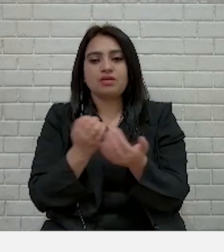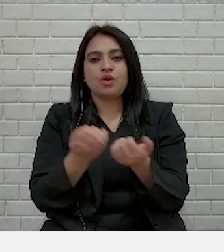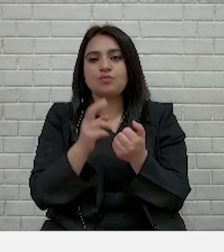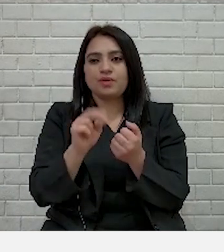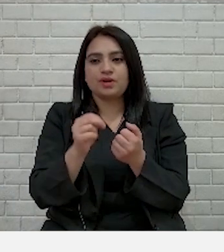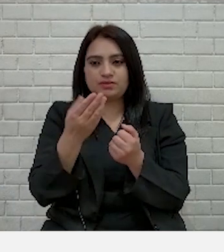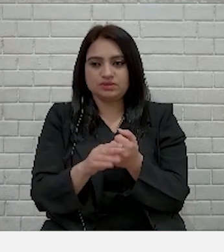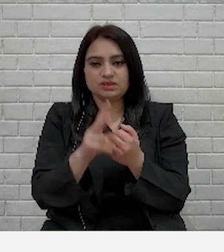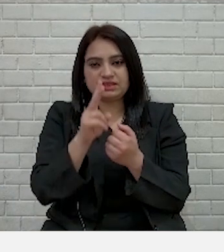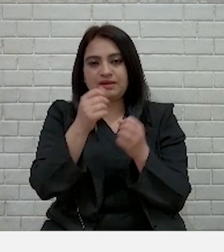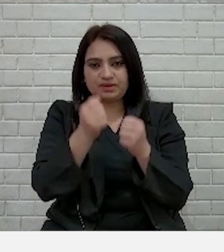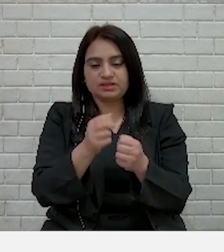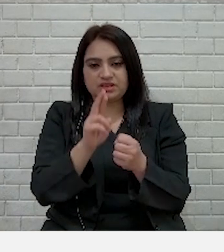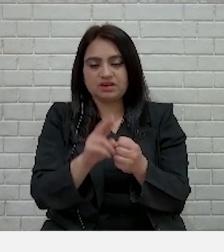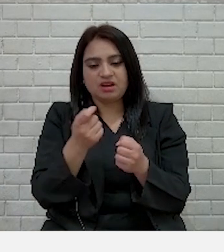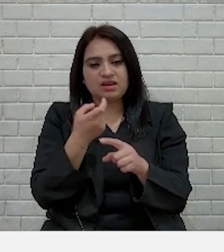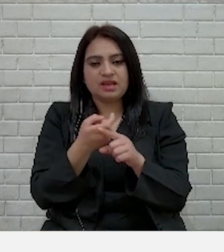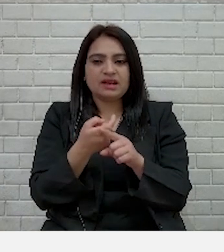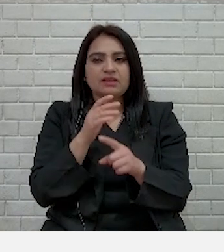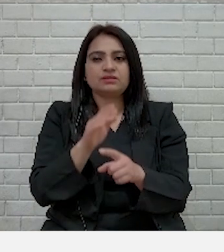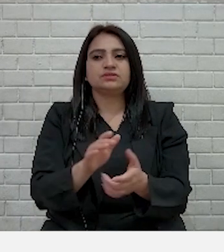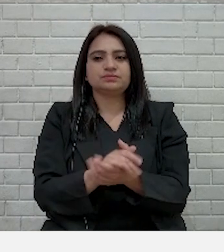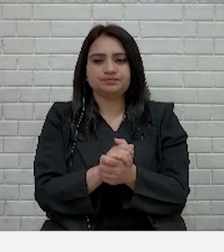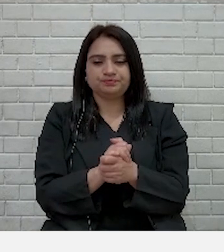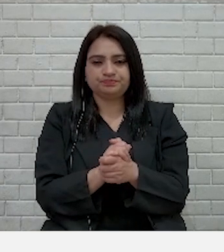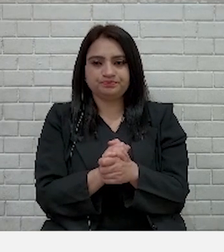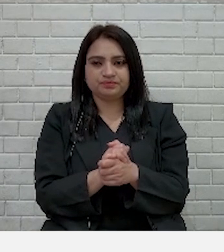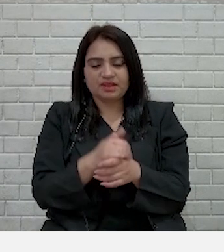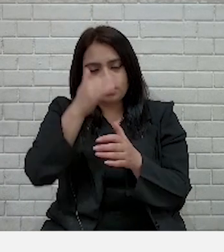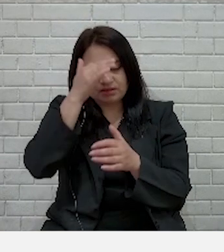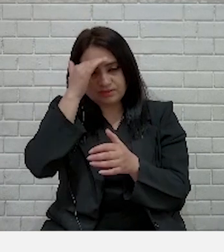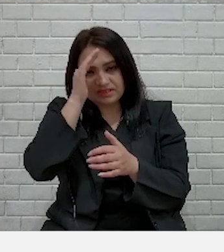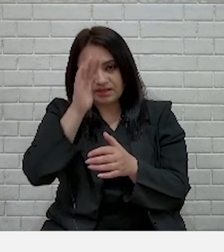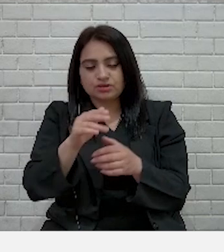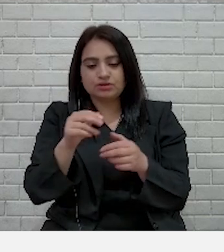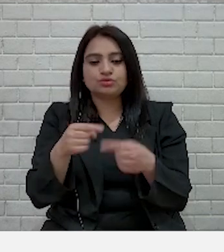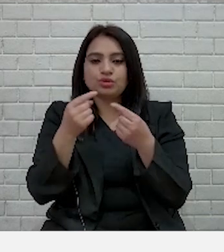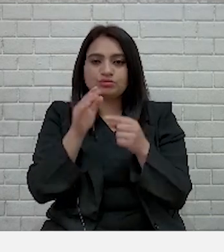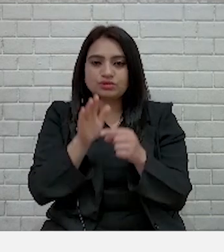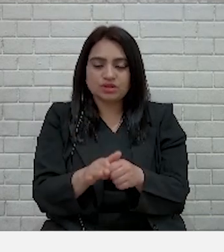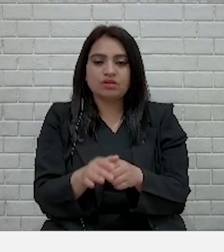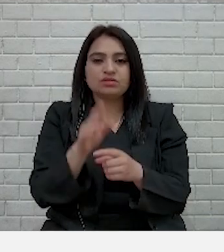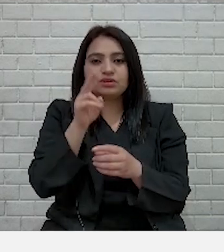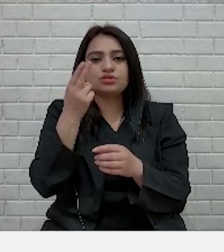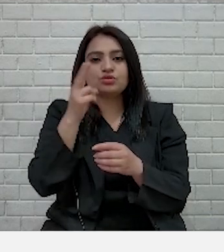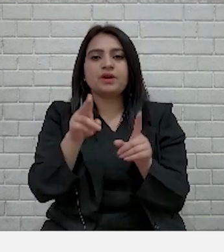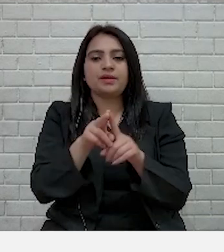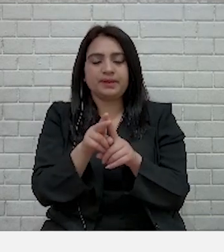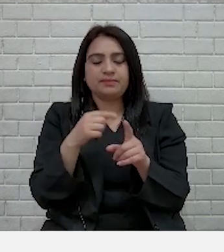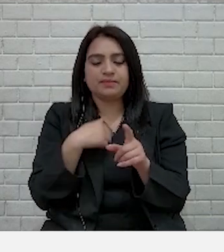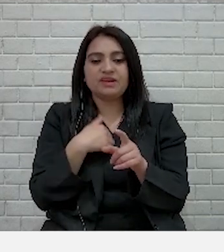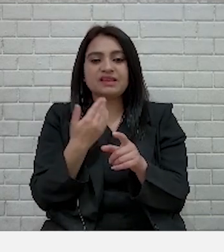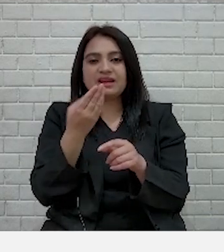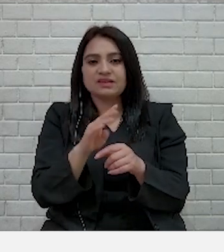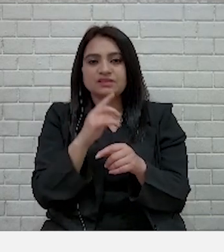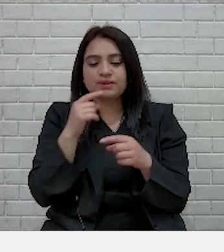though I have a lot of problems and issues and challenges, but these challenges I think I will be able to overcome because I have